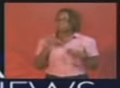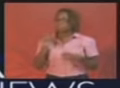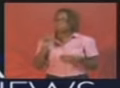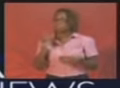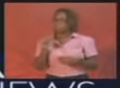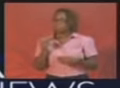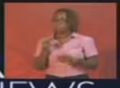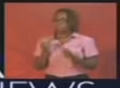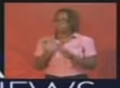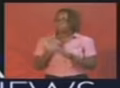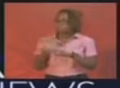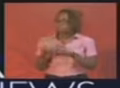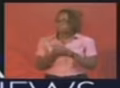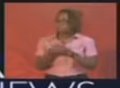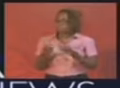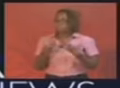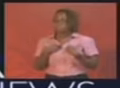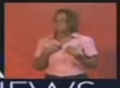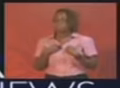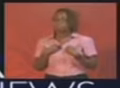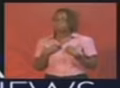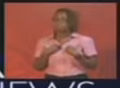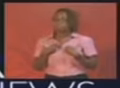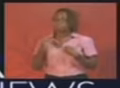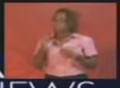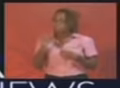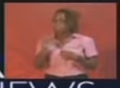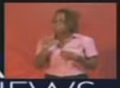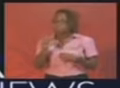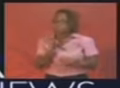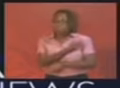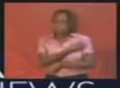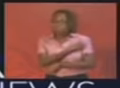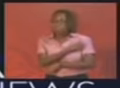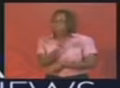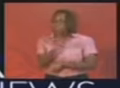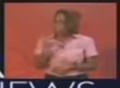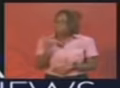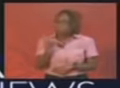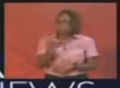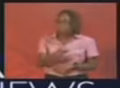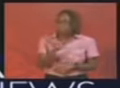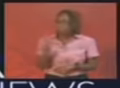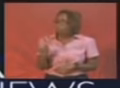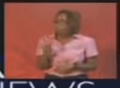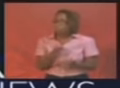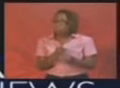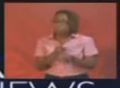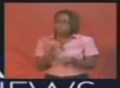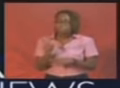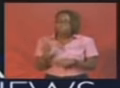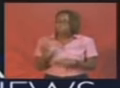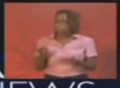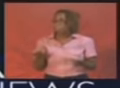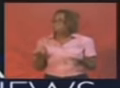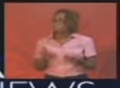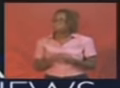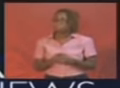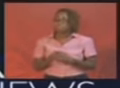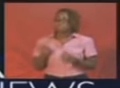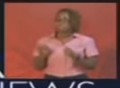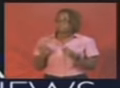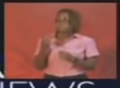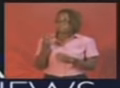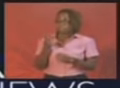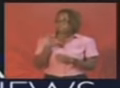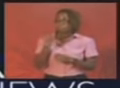being stored, etc., and who are will they be designated for? And my second question would deal with